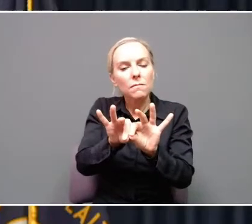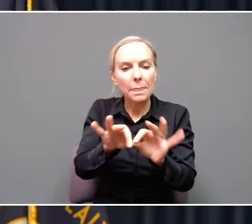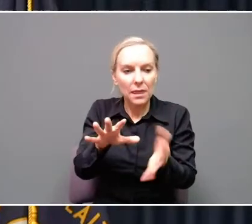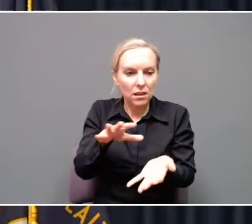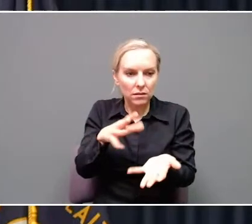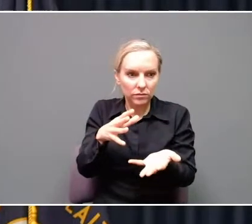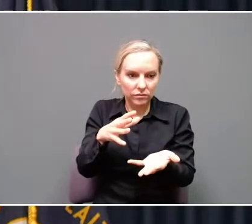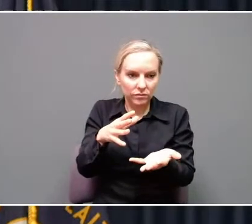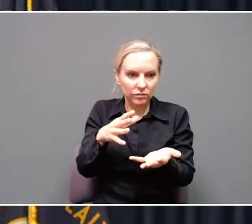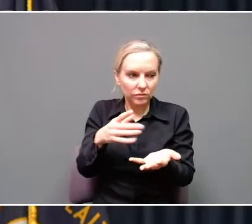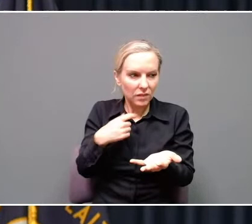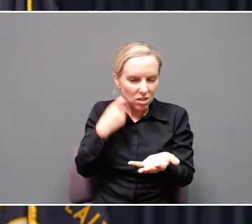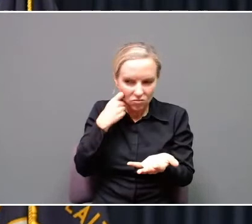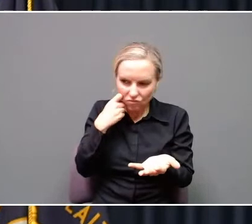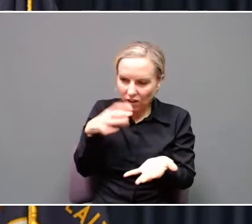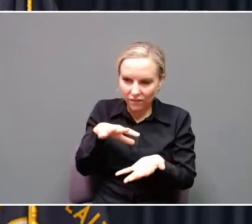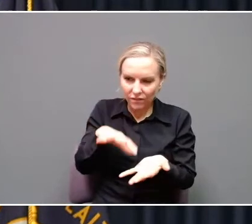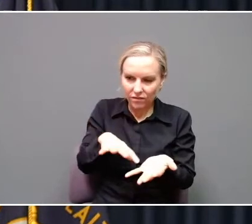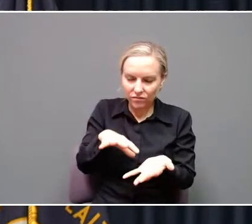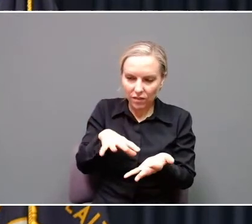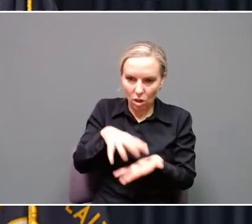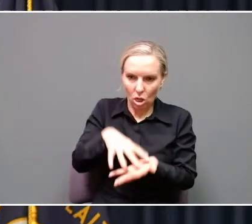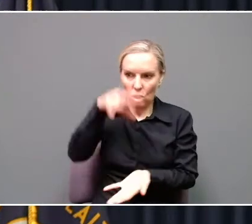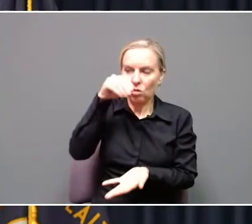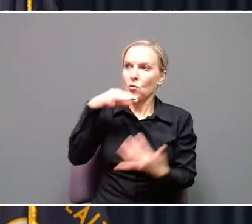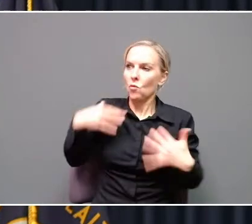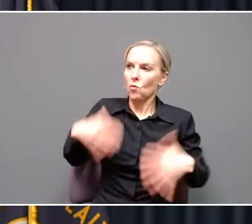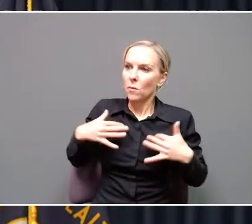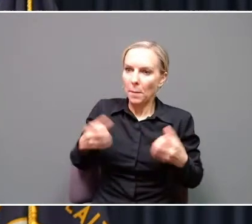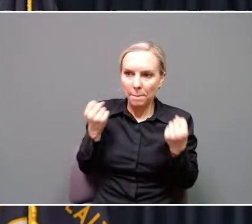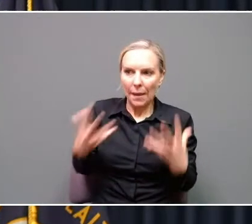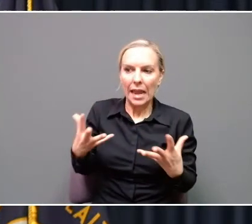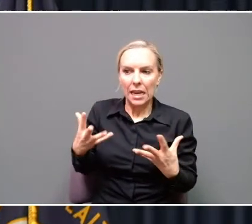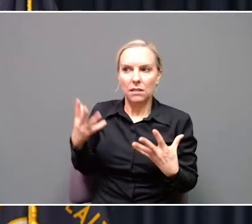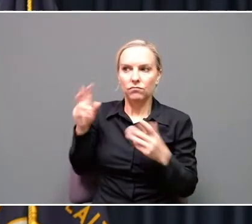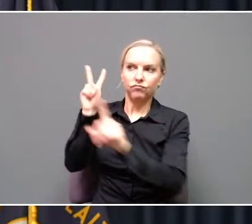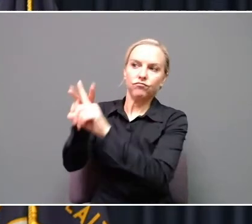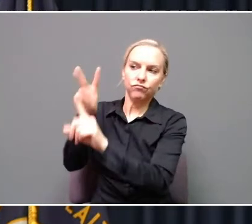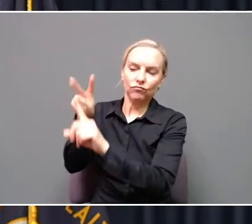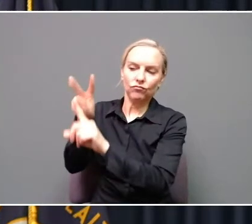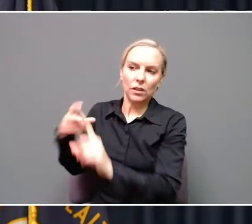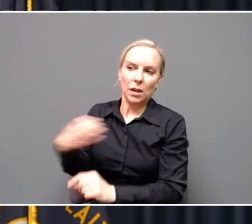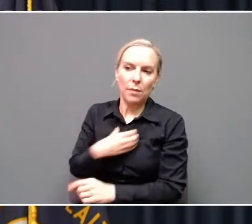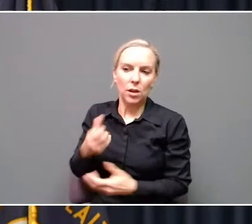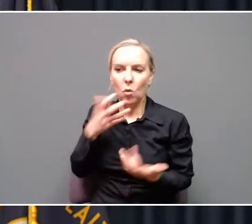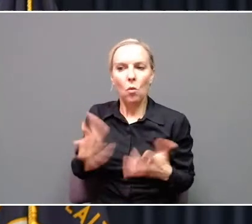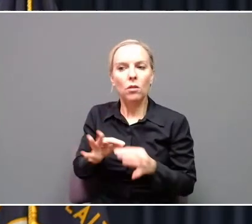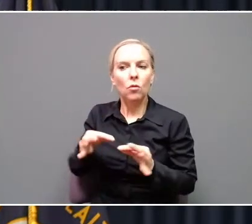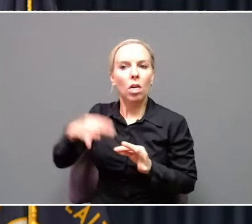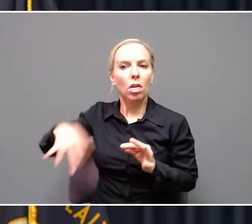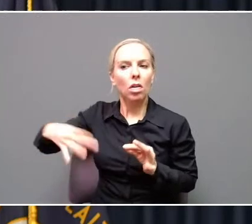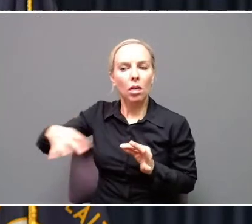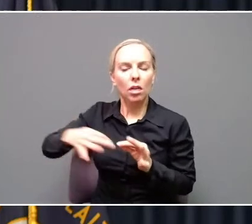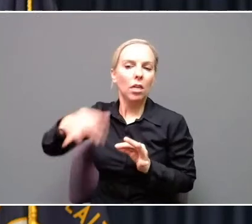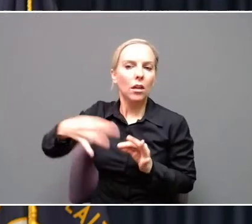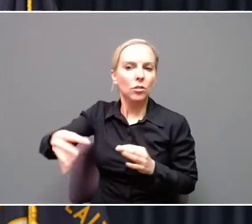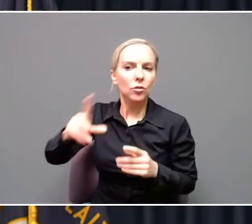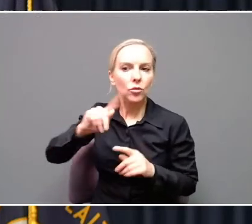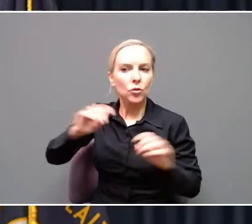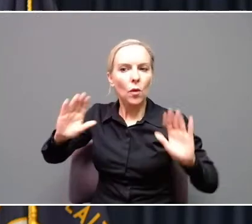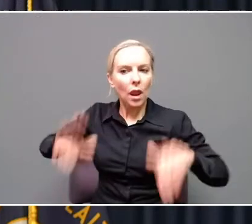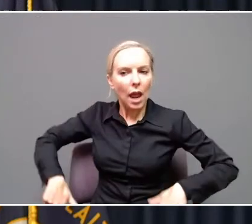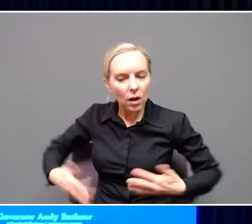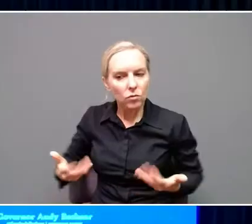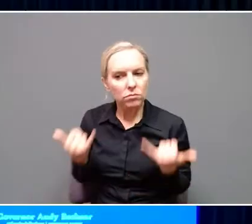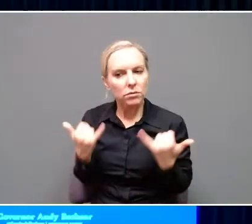of complaints, as opposed to when it is too late. Josh James, WUKY. Josh